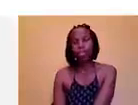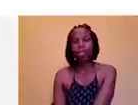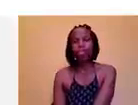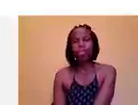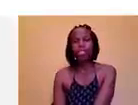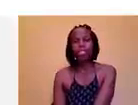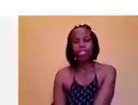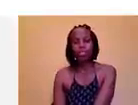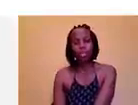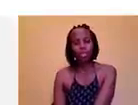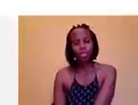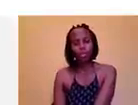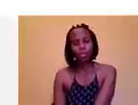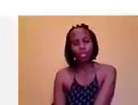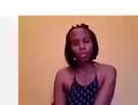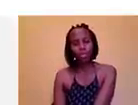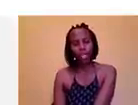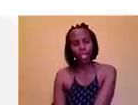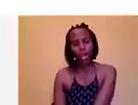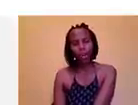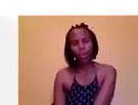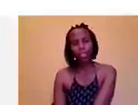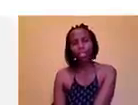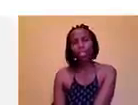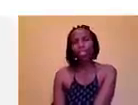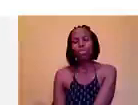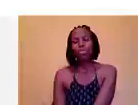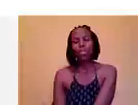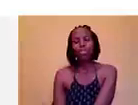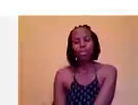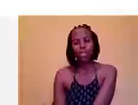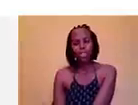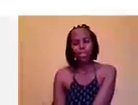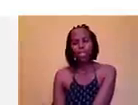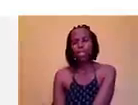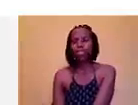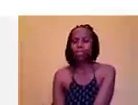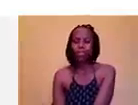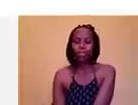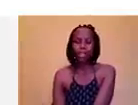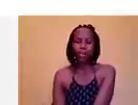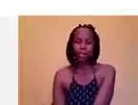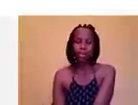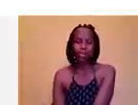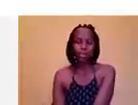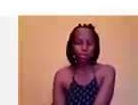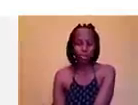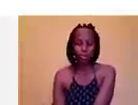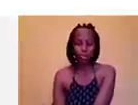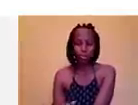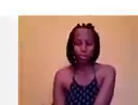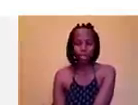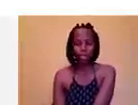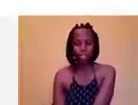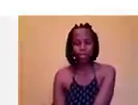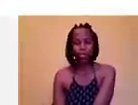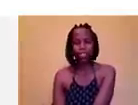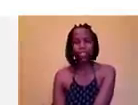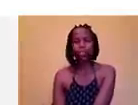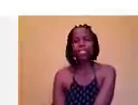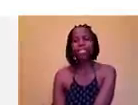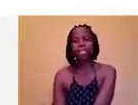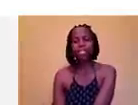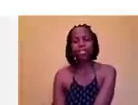fye@unisa.ac.za. So the mailbox is responded to within 48 hours. So whatever question you have, if we're not able to address